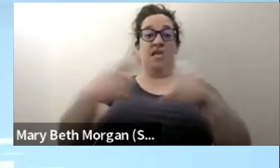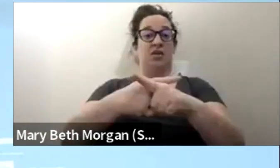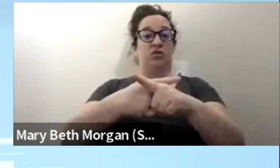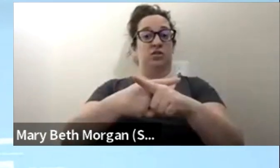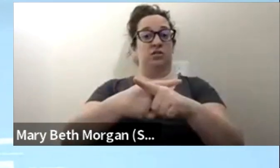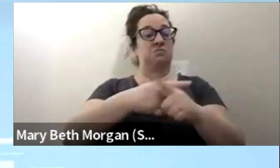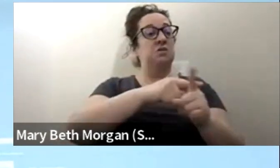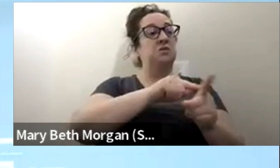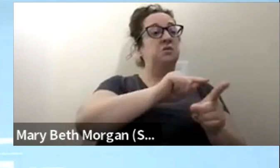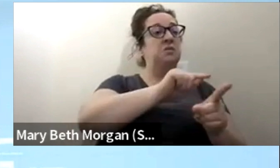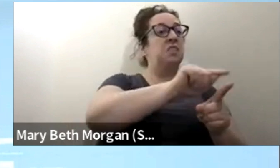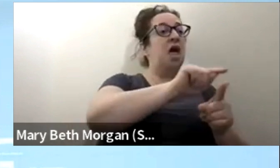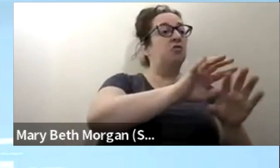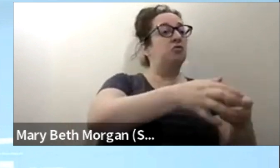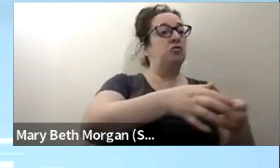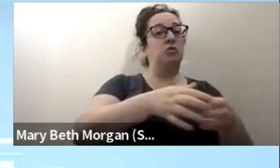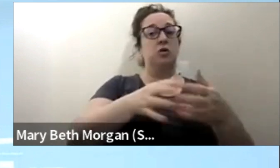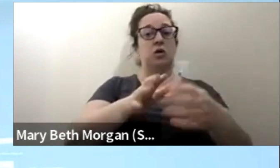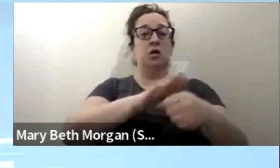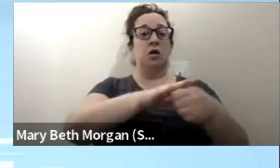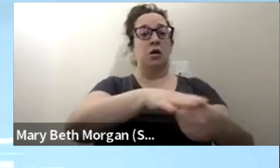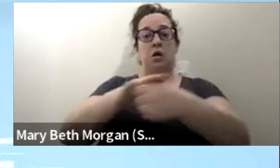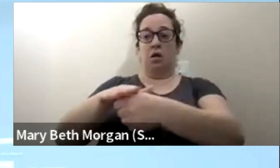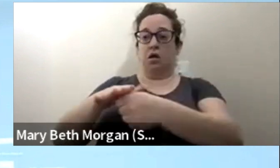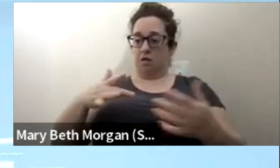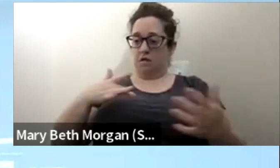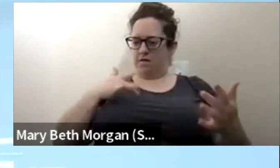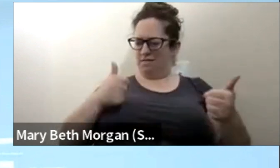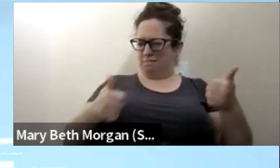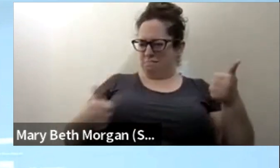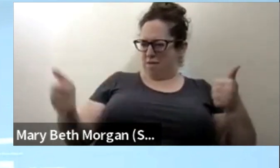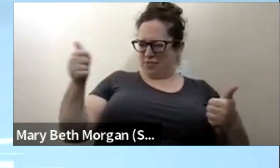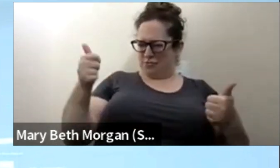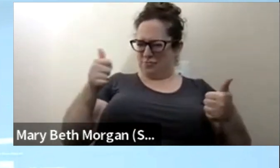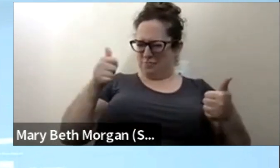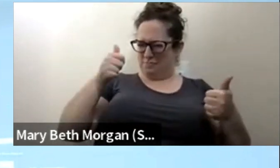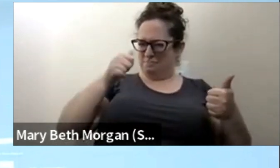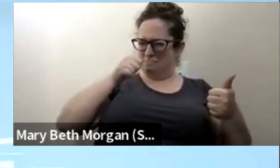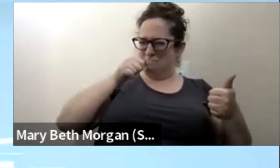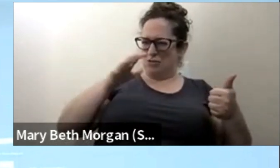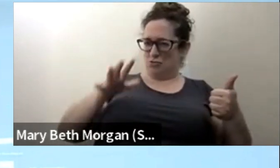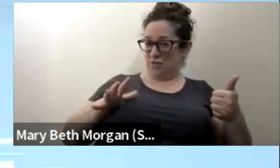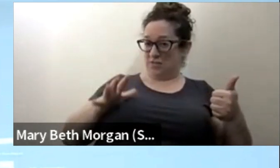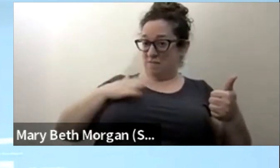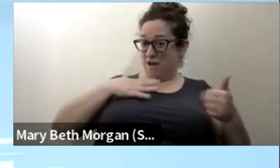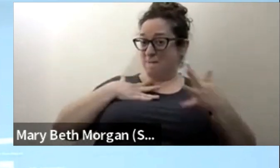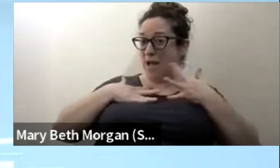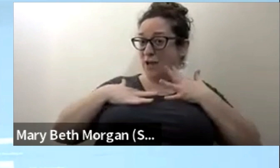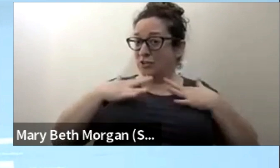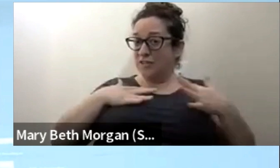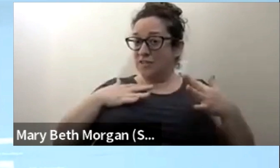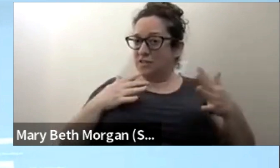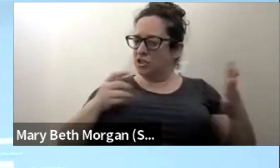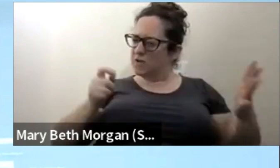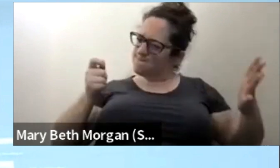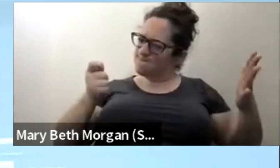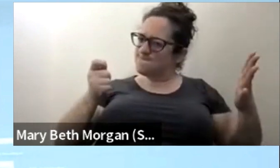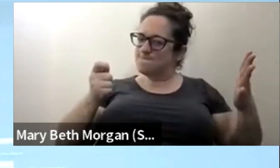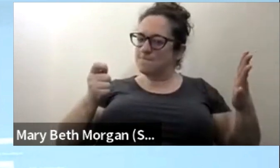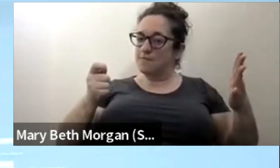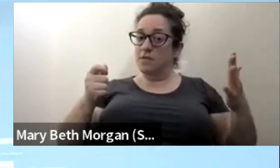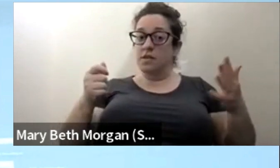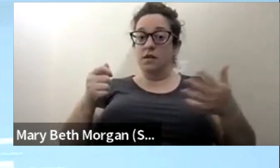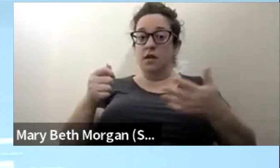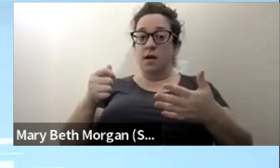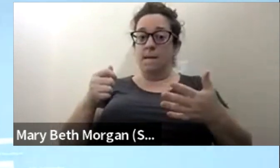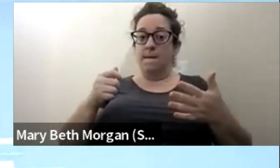you have to take this poem on and you want to turn it into a play, let's assume. And then you've got this middle part in here where it says, well, the next bit, a